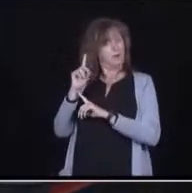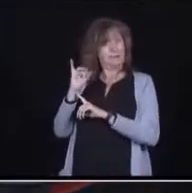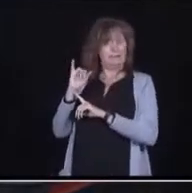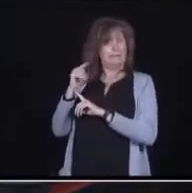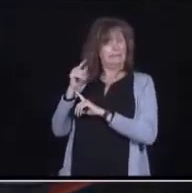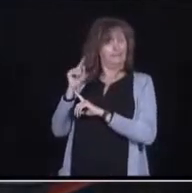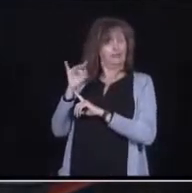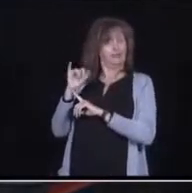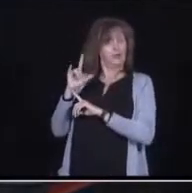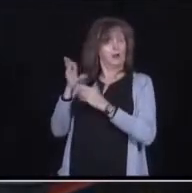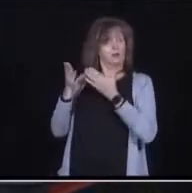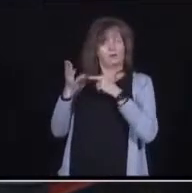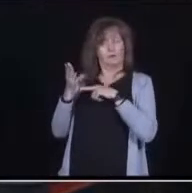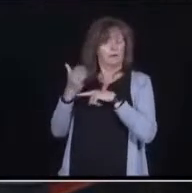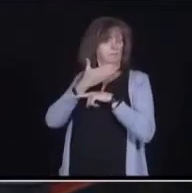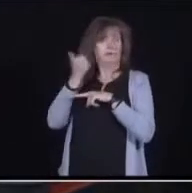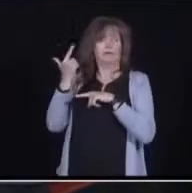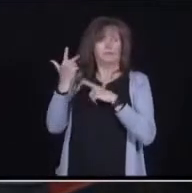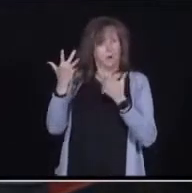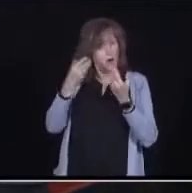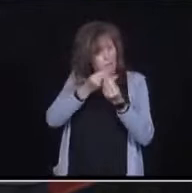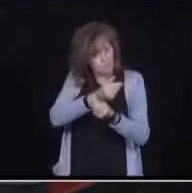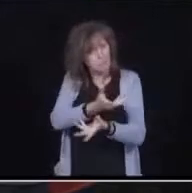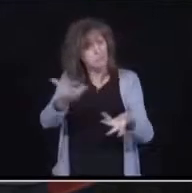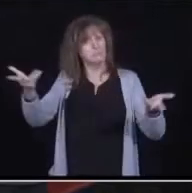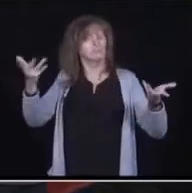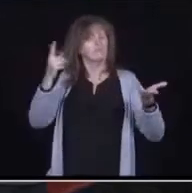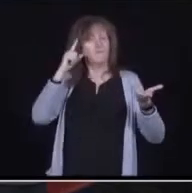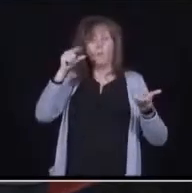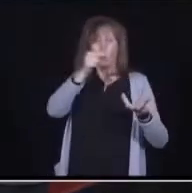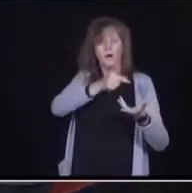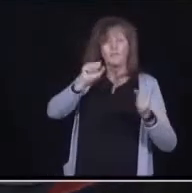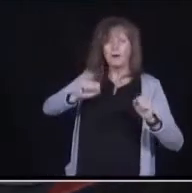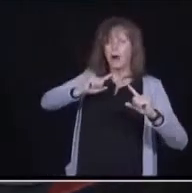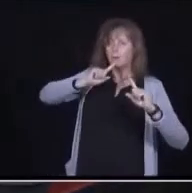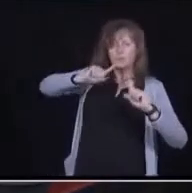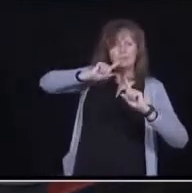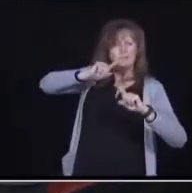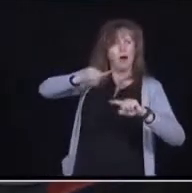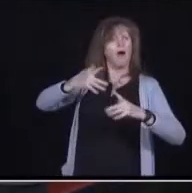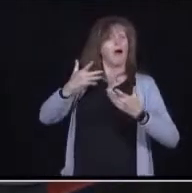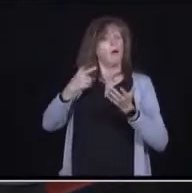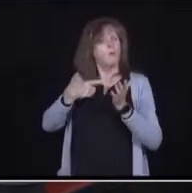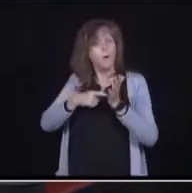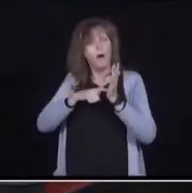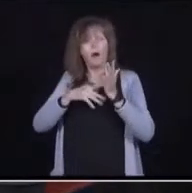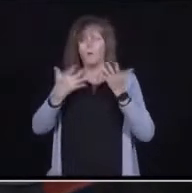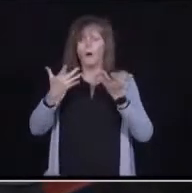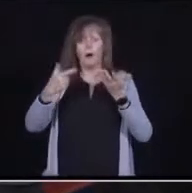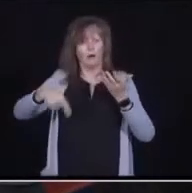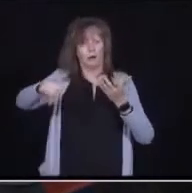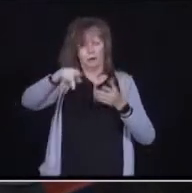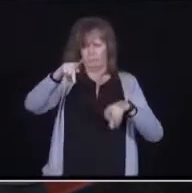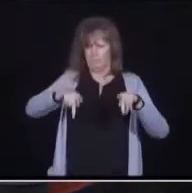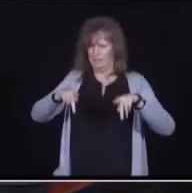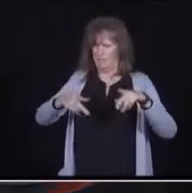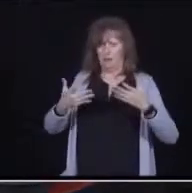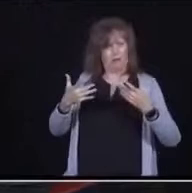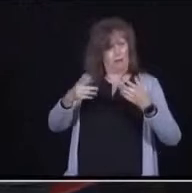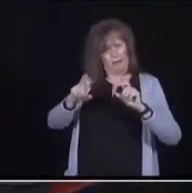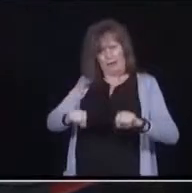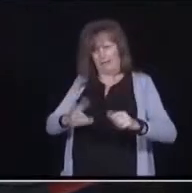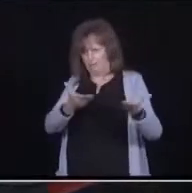making a government more responsive to the dynamic needs of the people who rely on them every day. These ongoing efforts will help keep